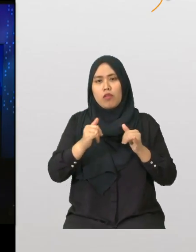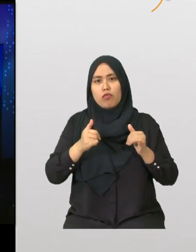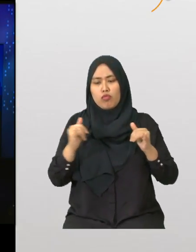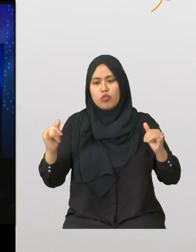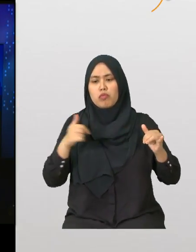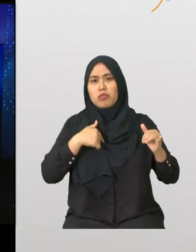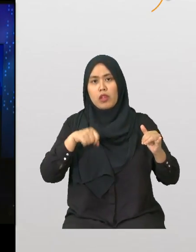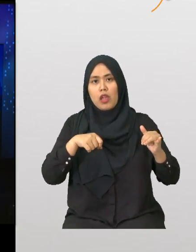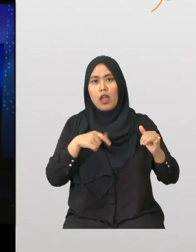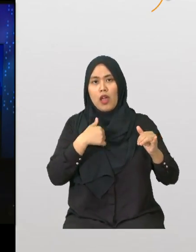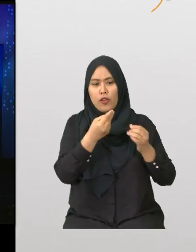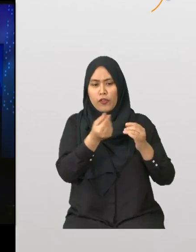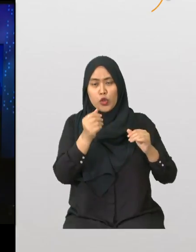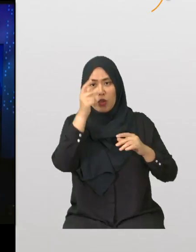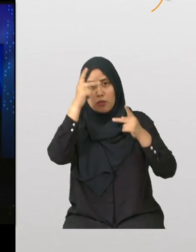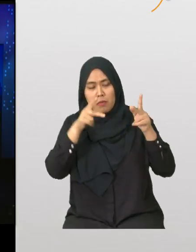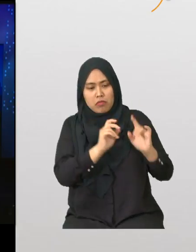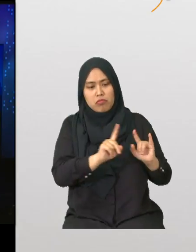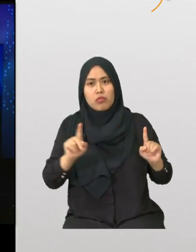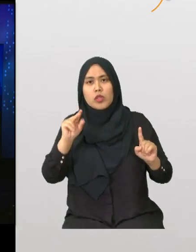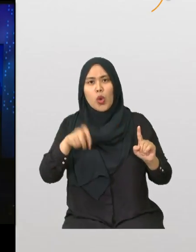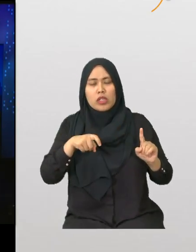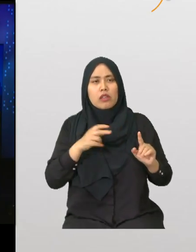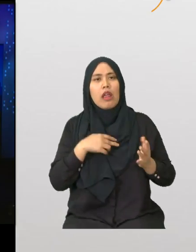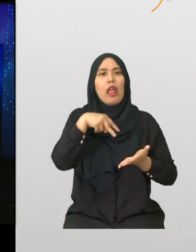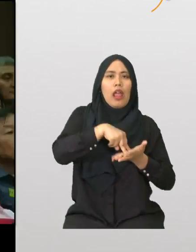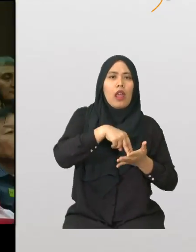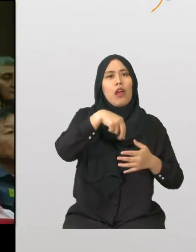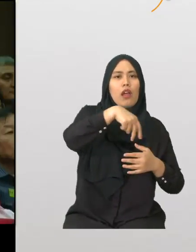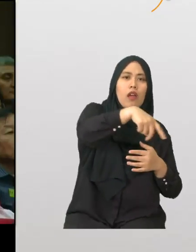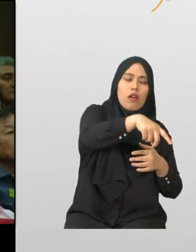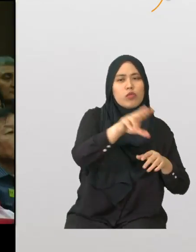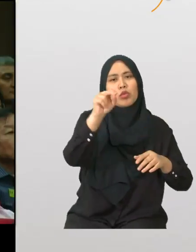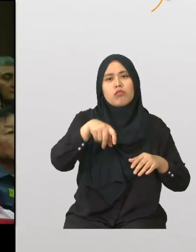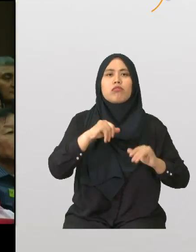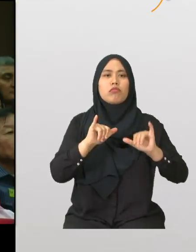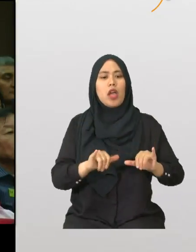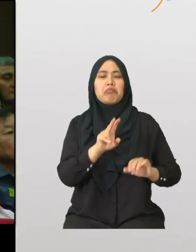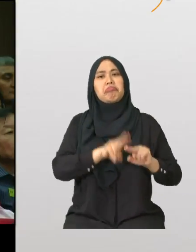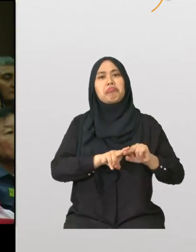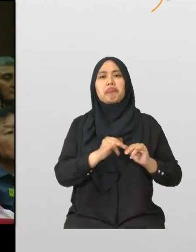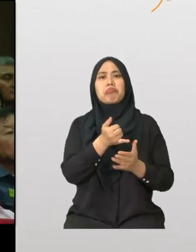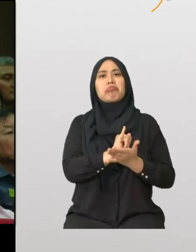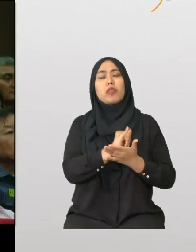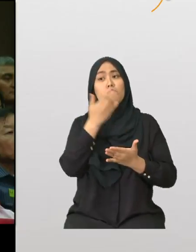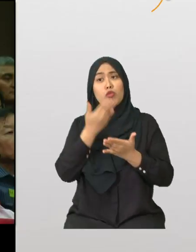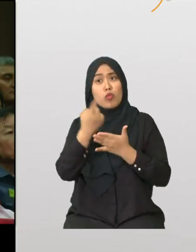and the wheelchair patient doesn't have to get up and be maneuvered onto the dentist chair separately. It's a great help for old